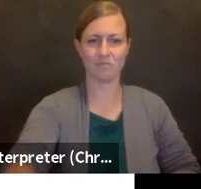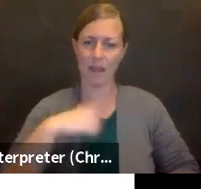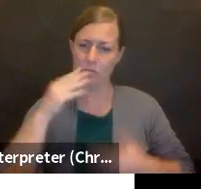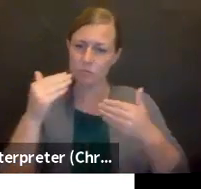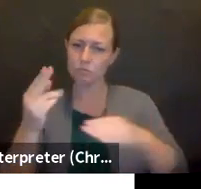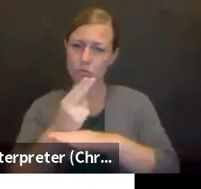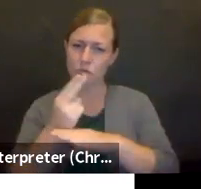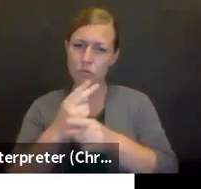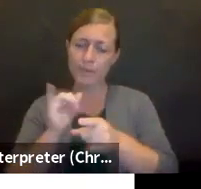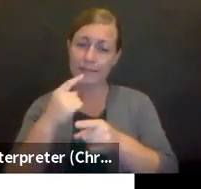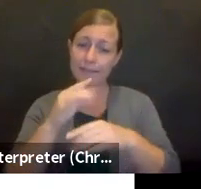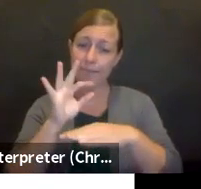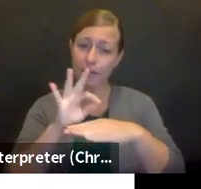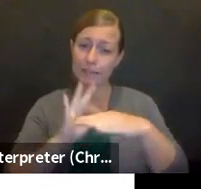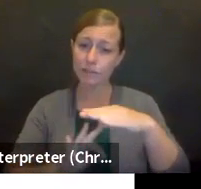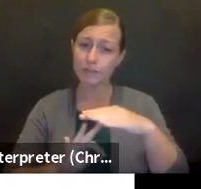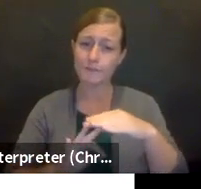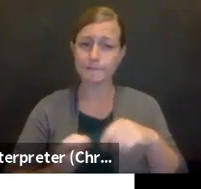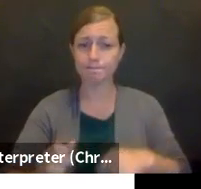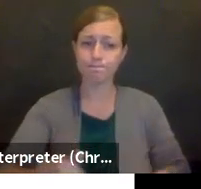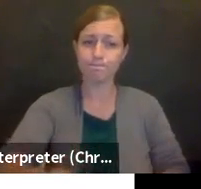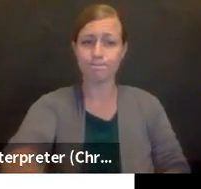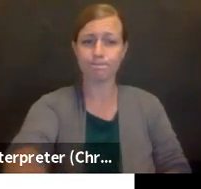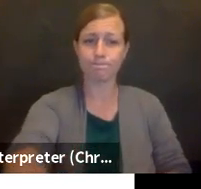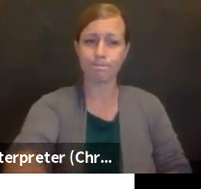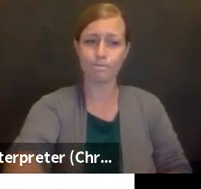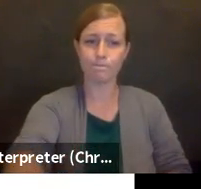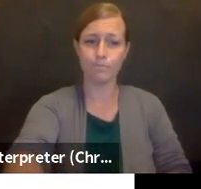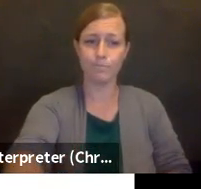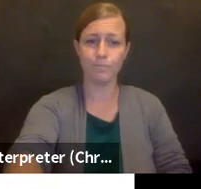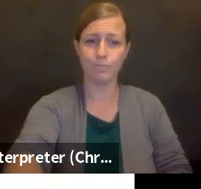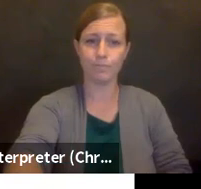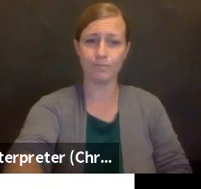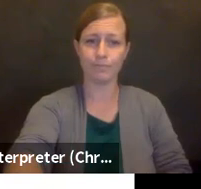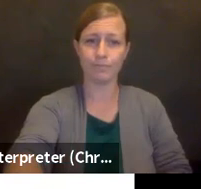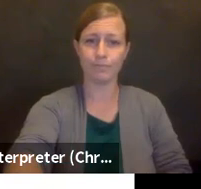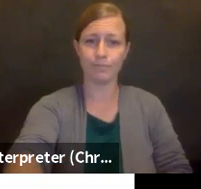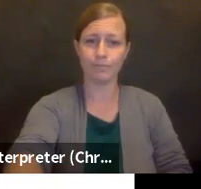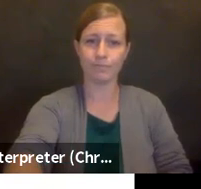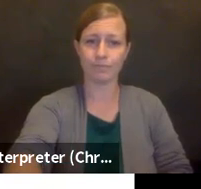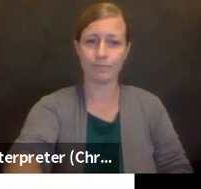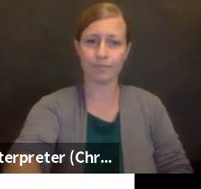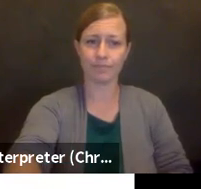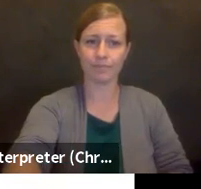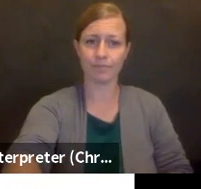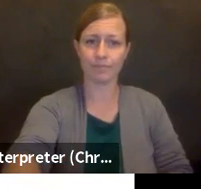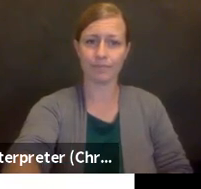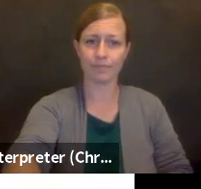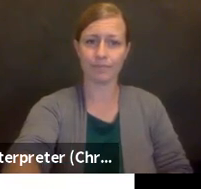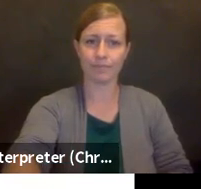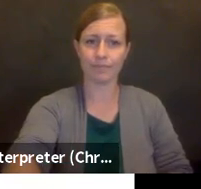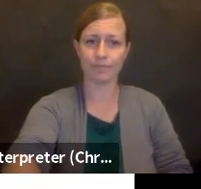did fractions. This one did divide by 3 and 4. It's